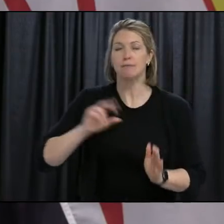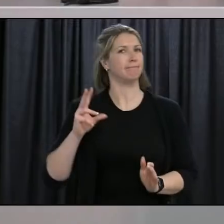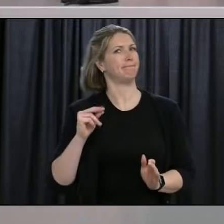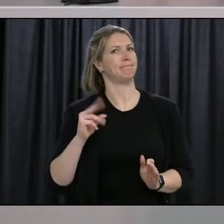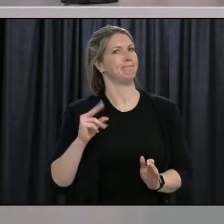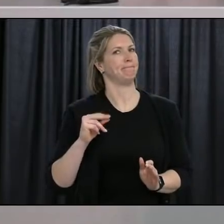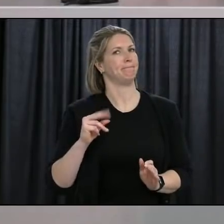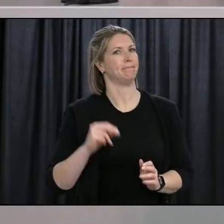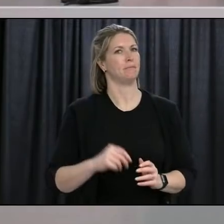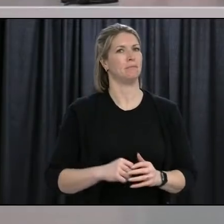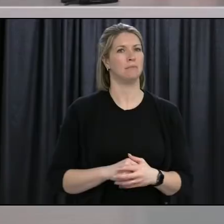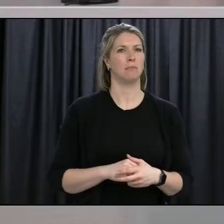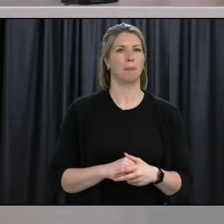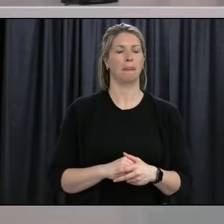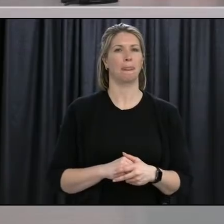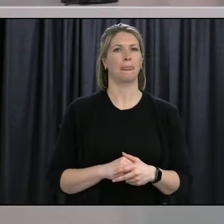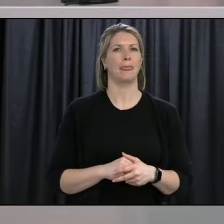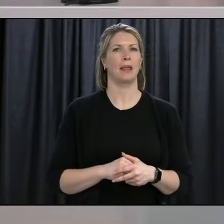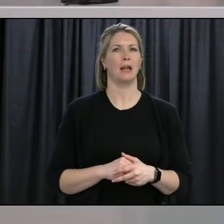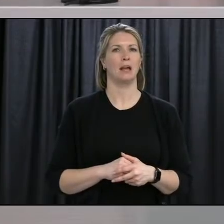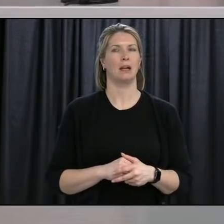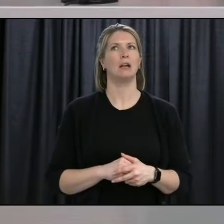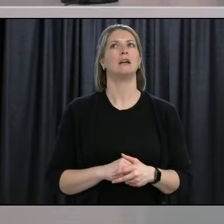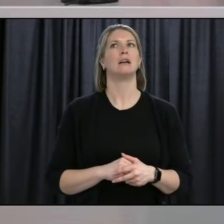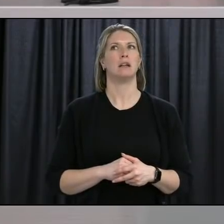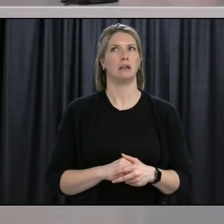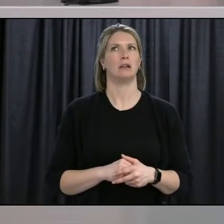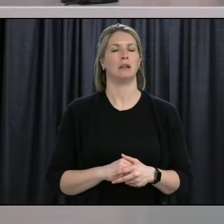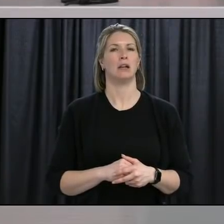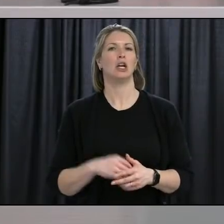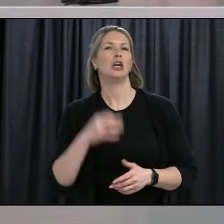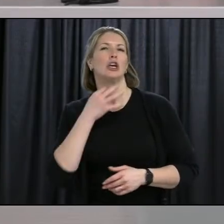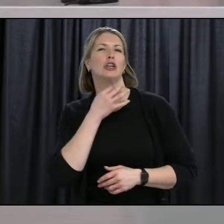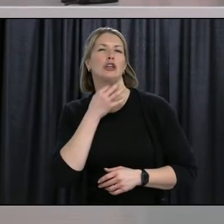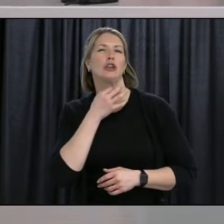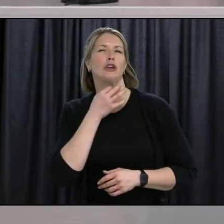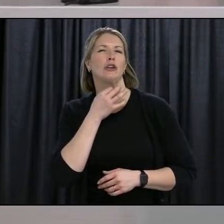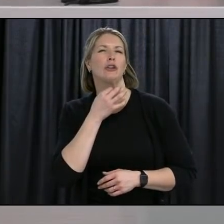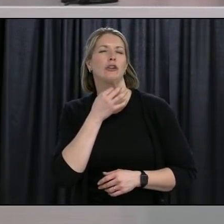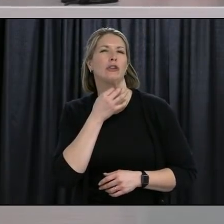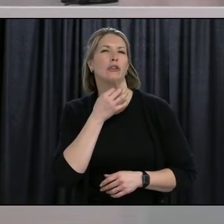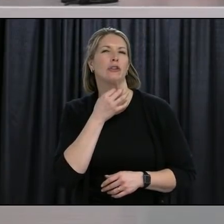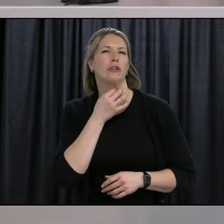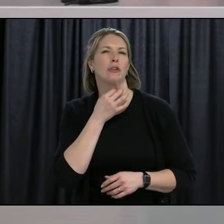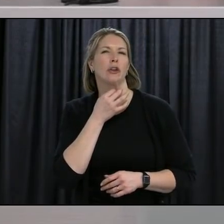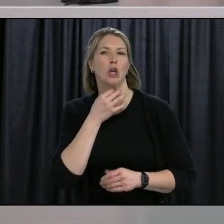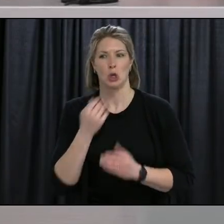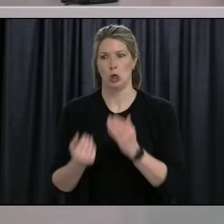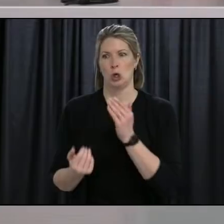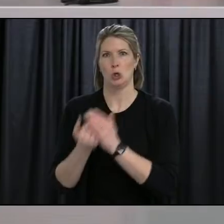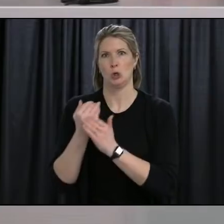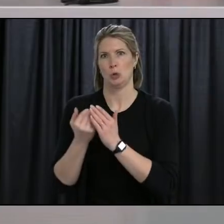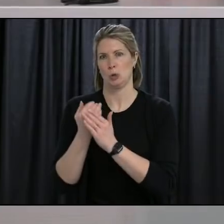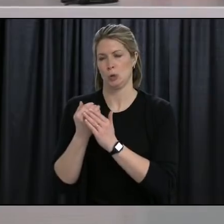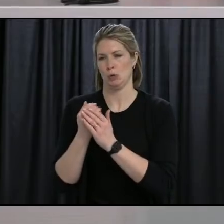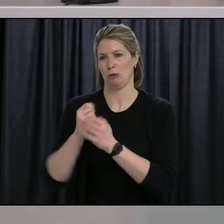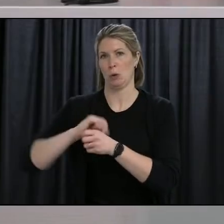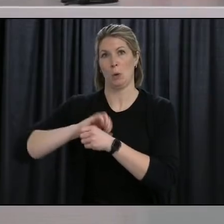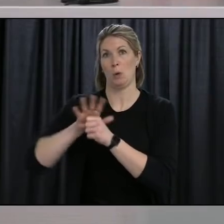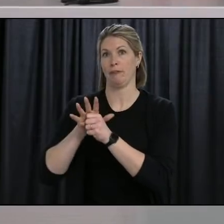Have any test results recently undergone genome sequencing for the other variants besides